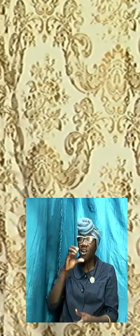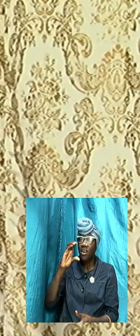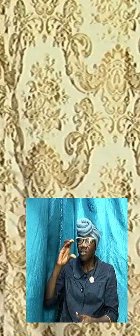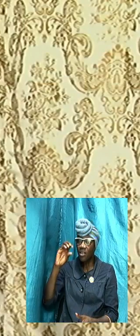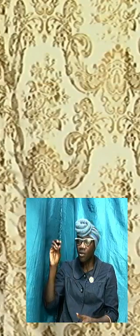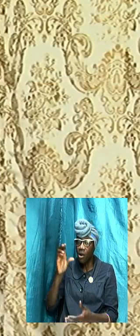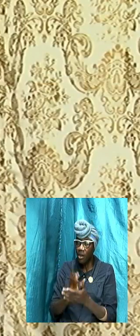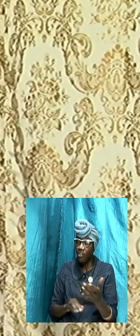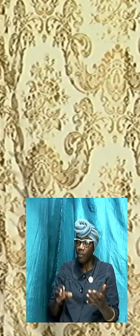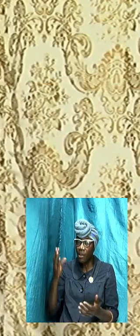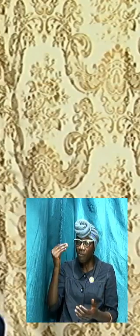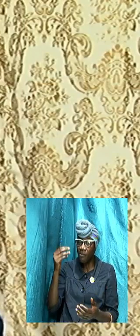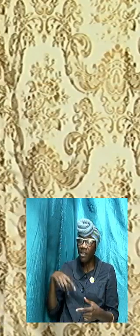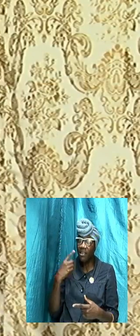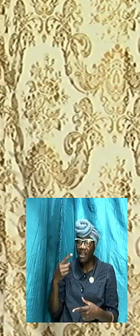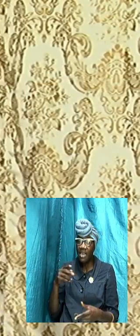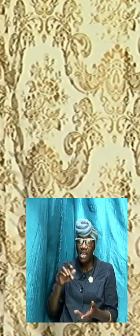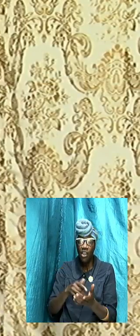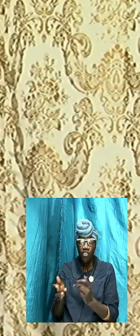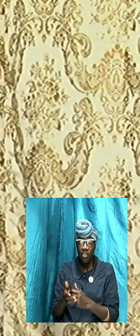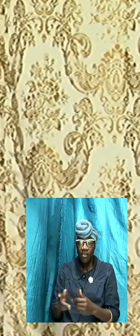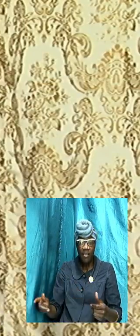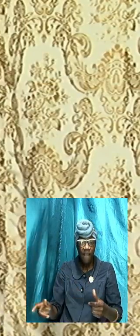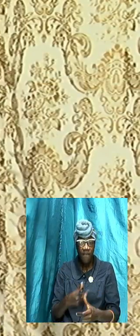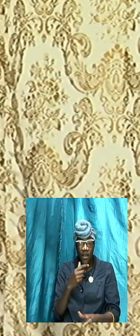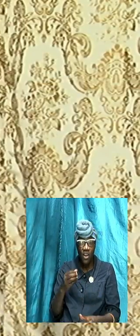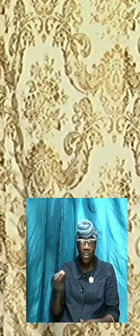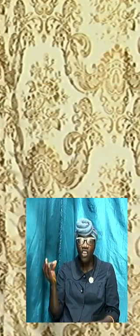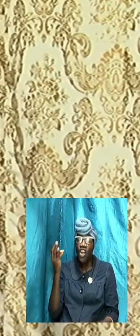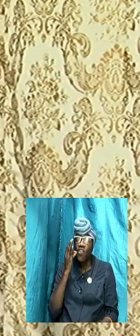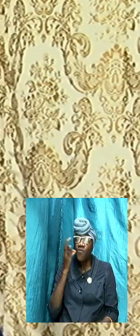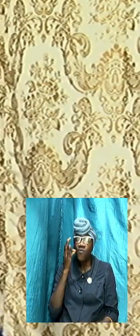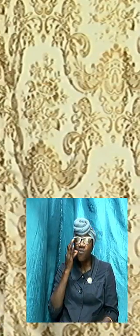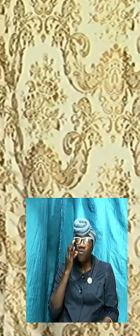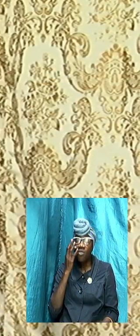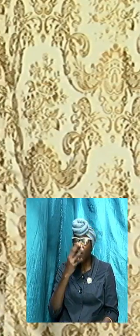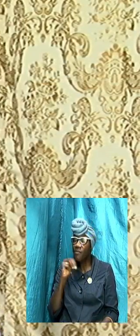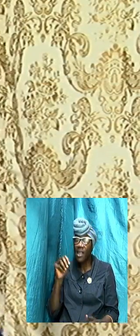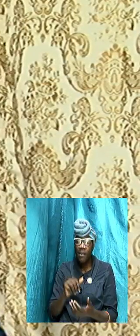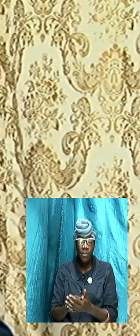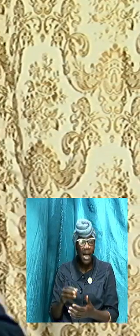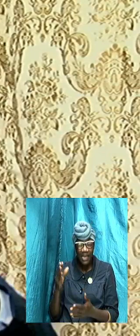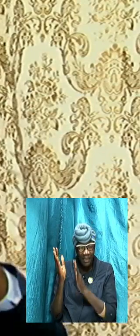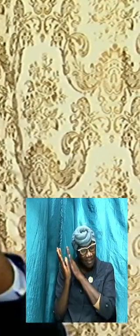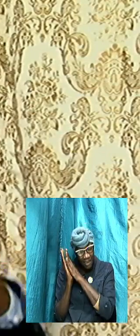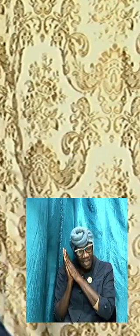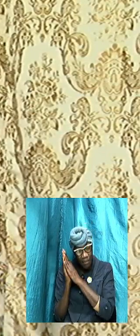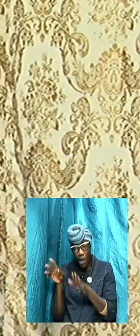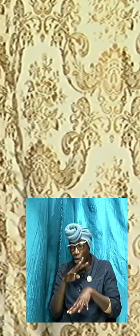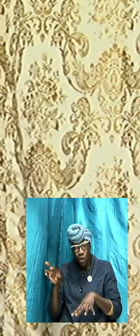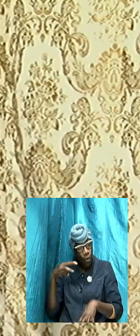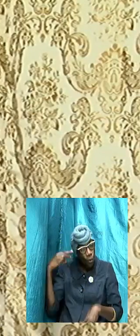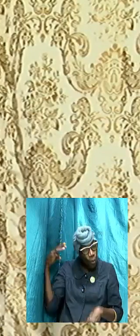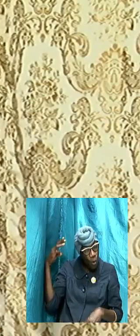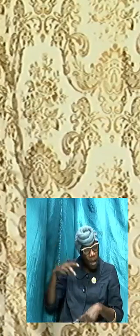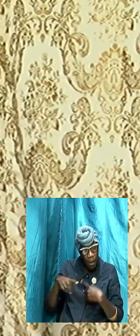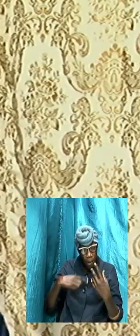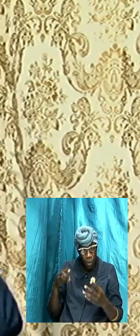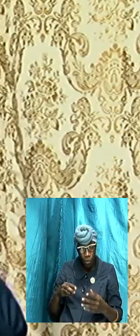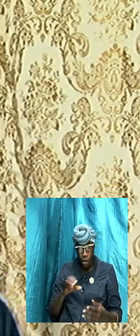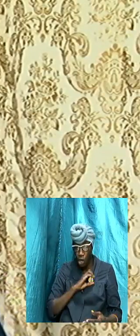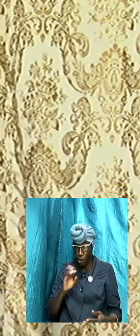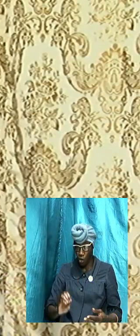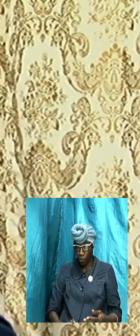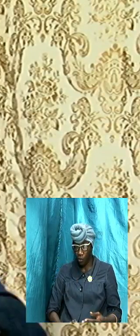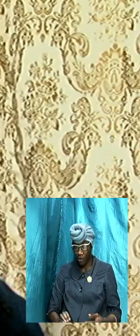them that Jesus was the first fruit of them that slept, and tell them that look here, at the end of the day, don't worry about the saints dying. Amen. What is